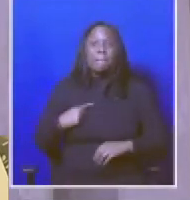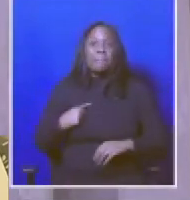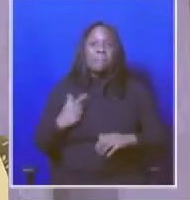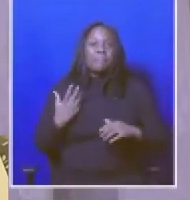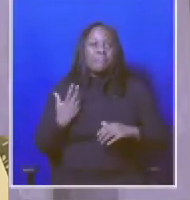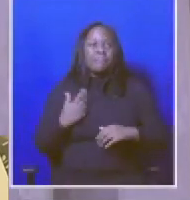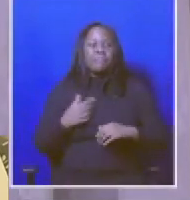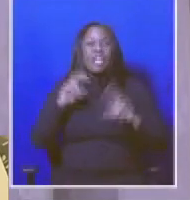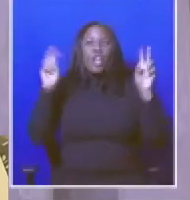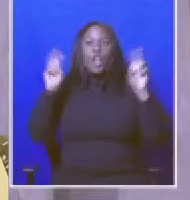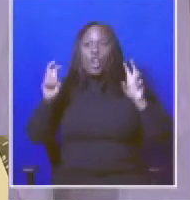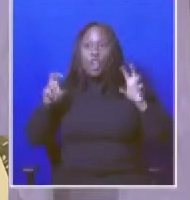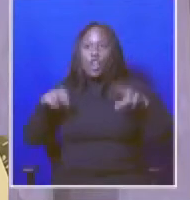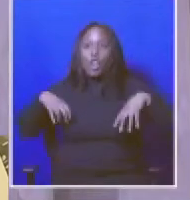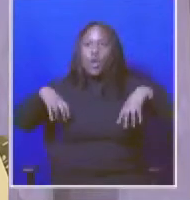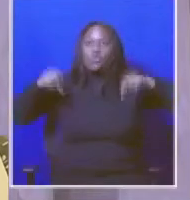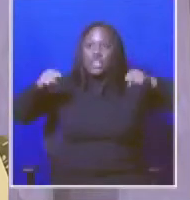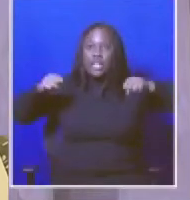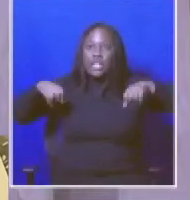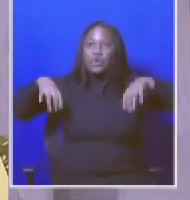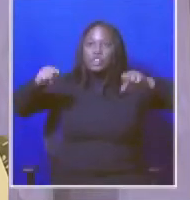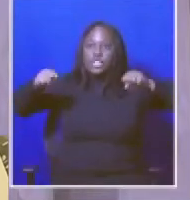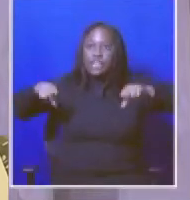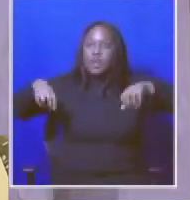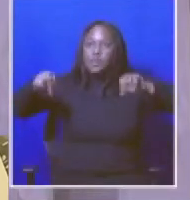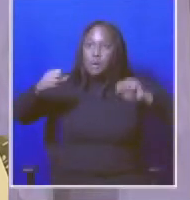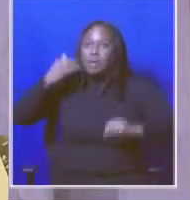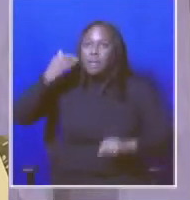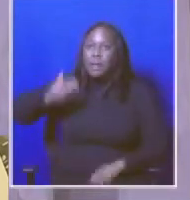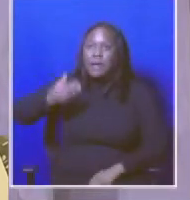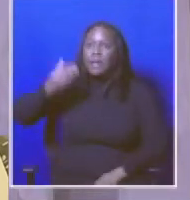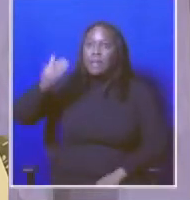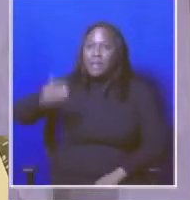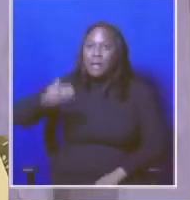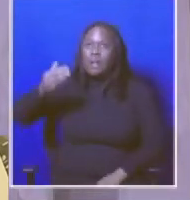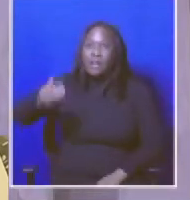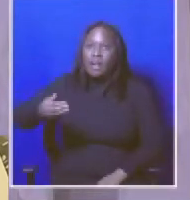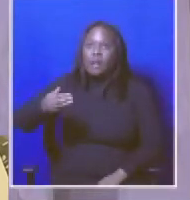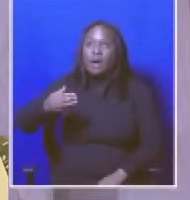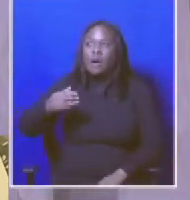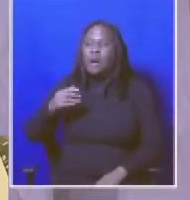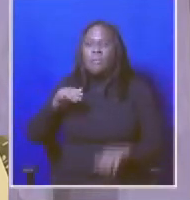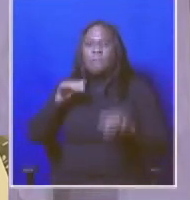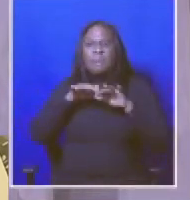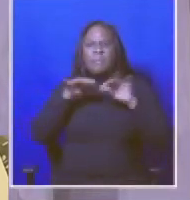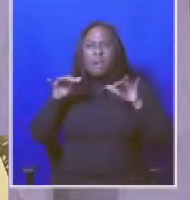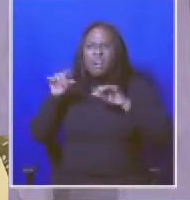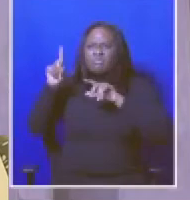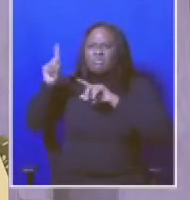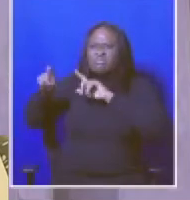a problem of load shedding, I get a lot of questions